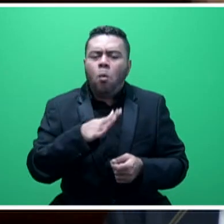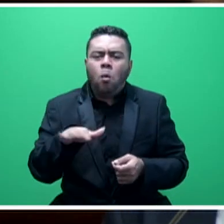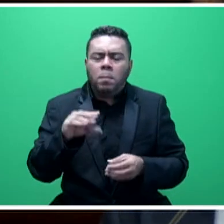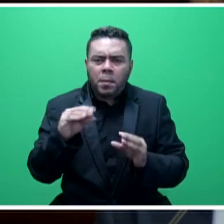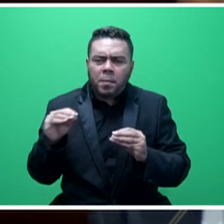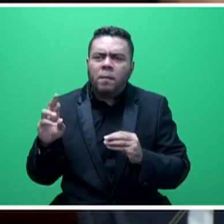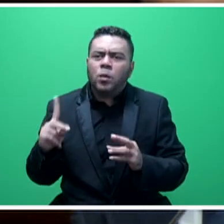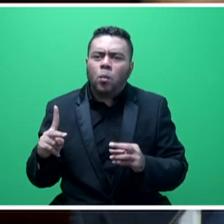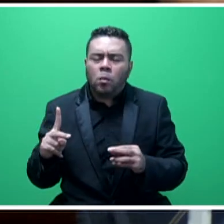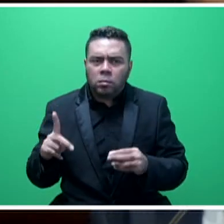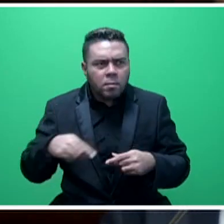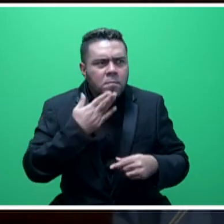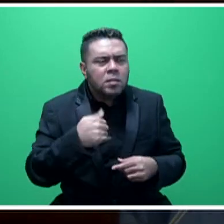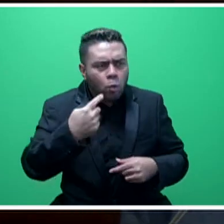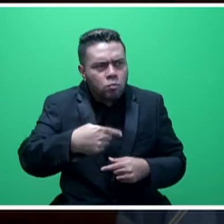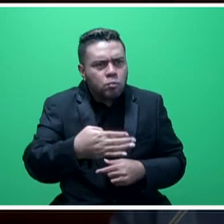You have it.